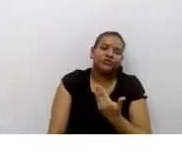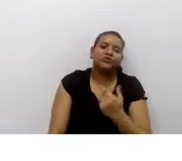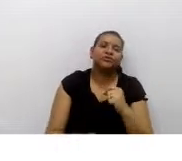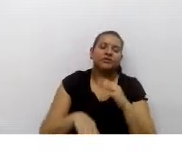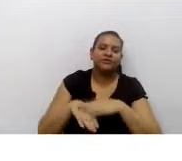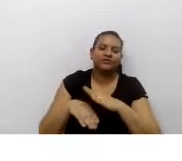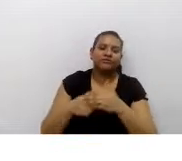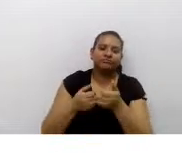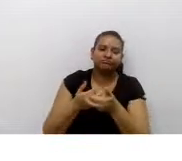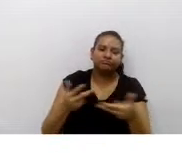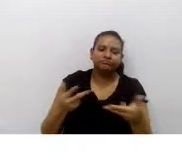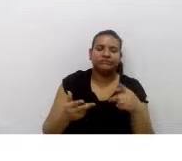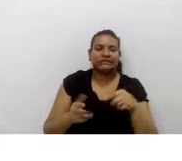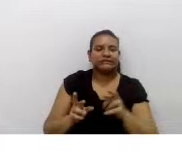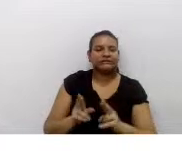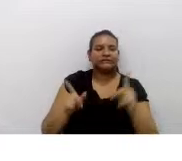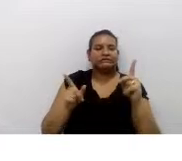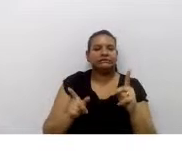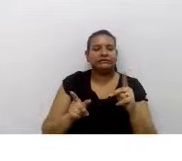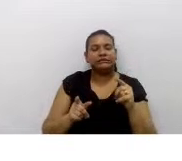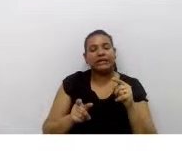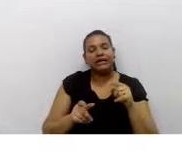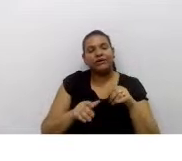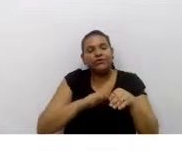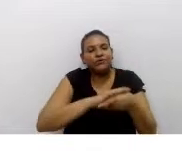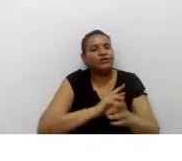you're used to asking them to do.